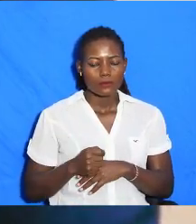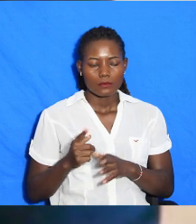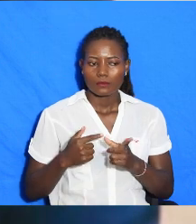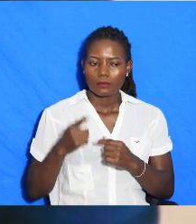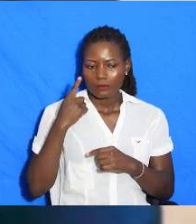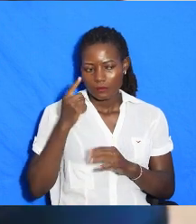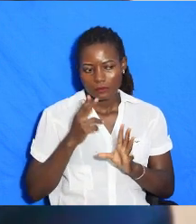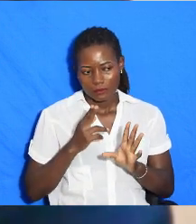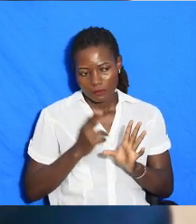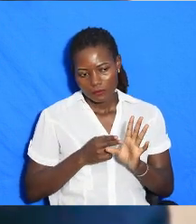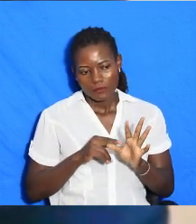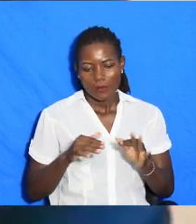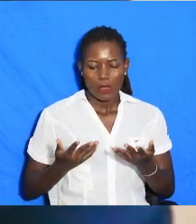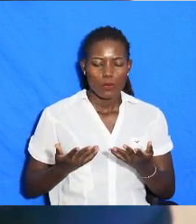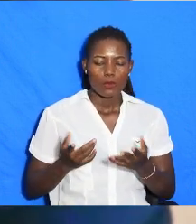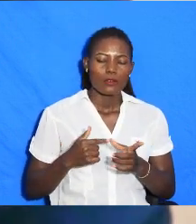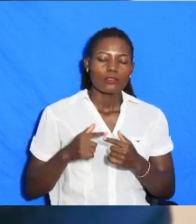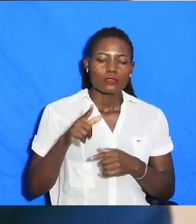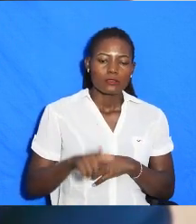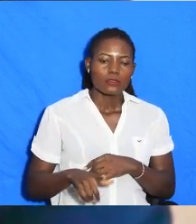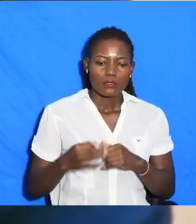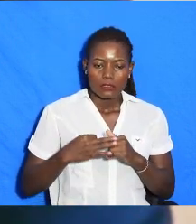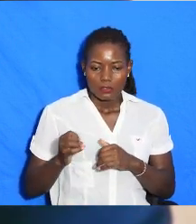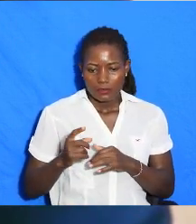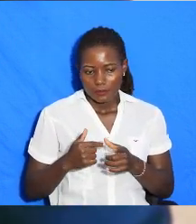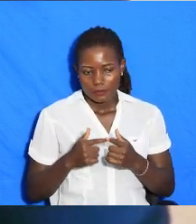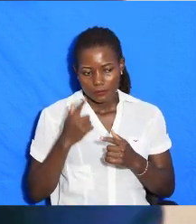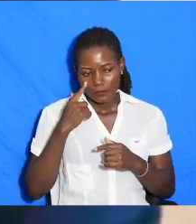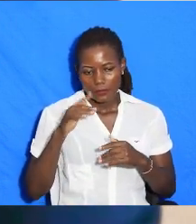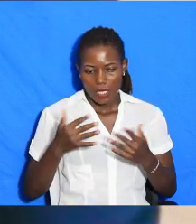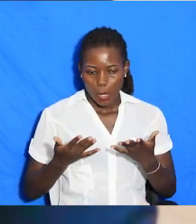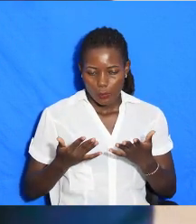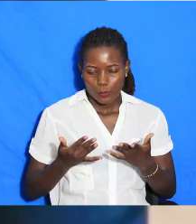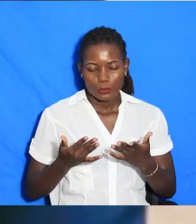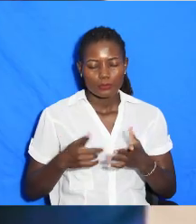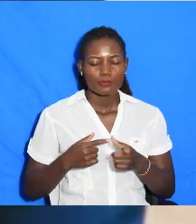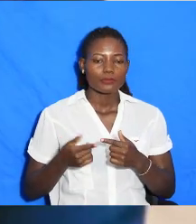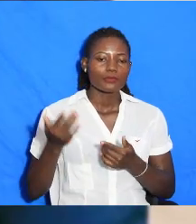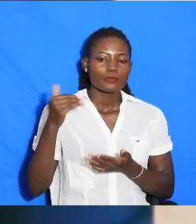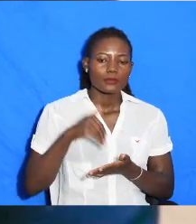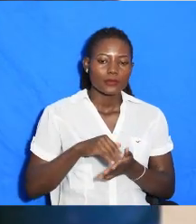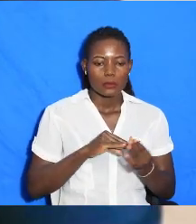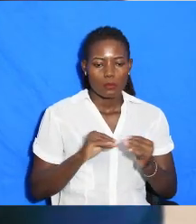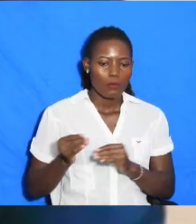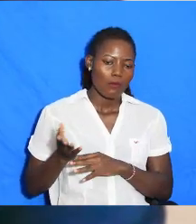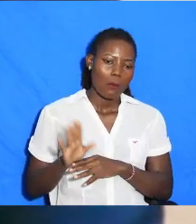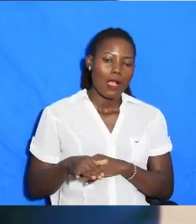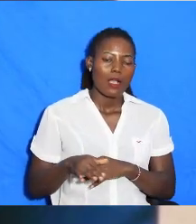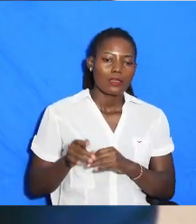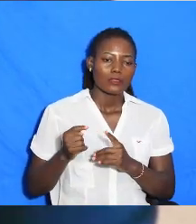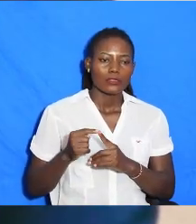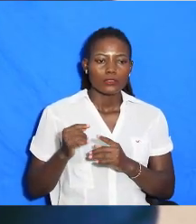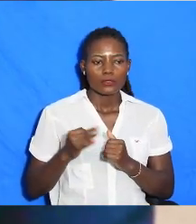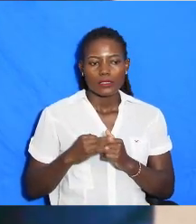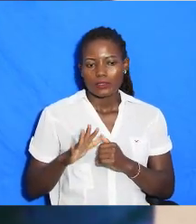performance, lower it Mm-hmm. to maybe 80, see how it works, Mm-hmm. then, again, move back to